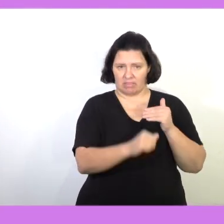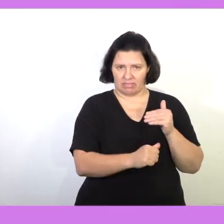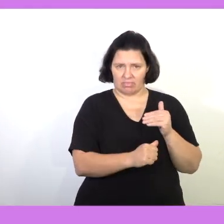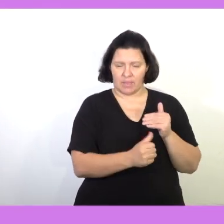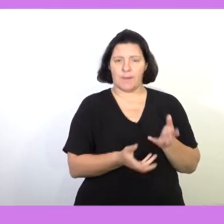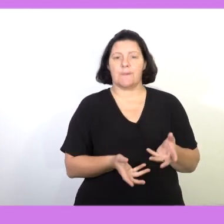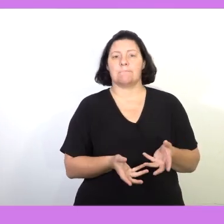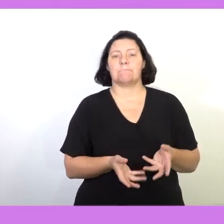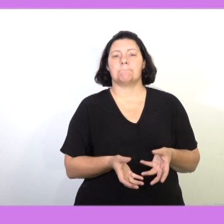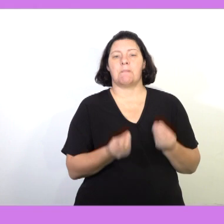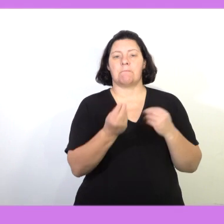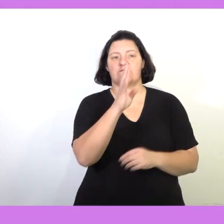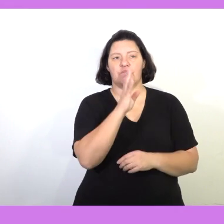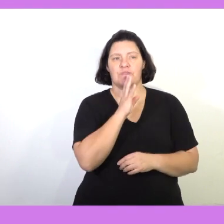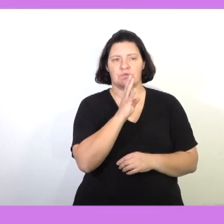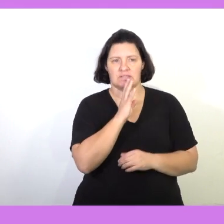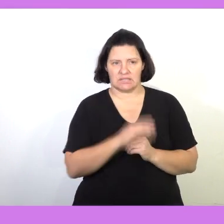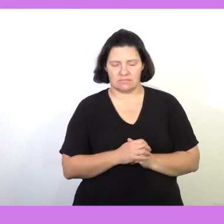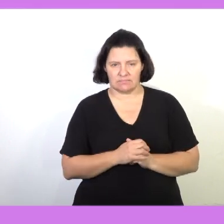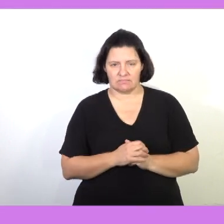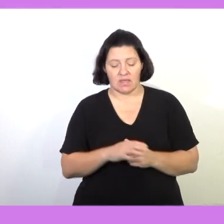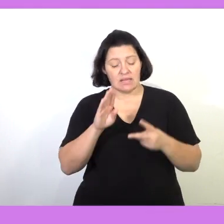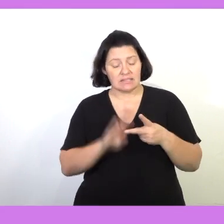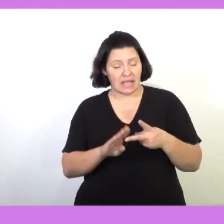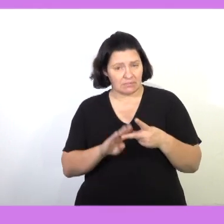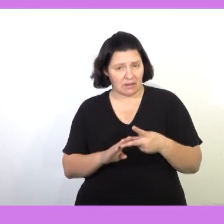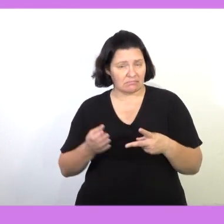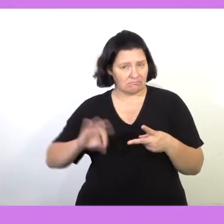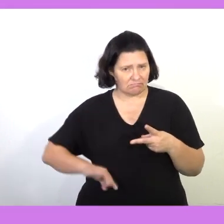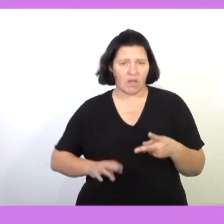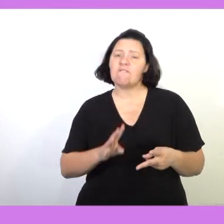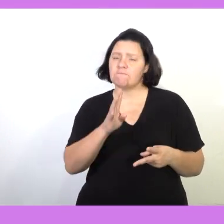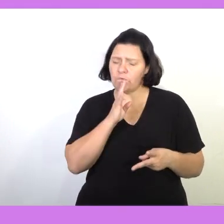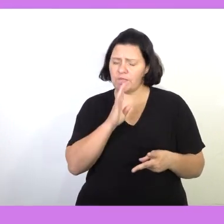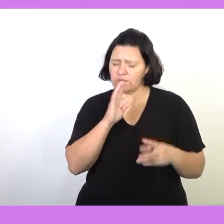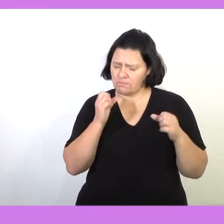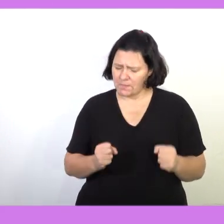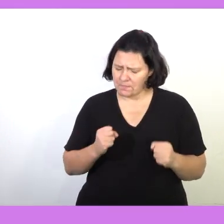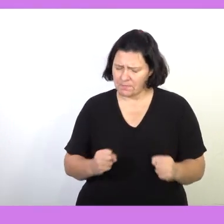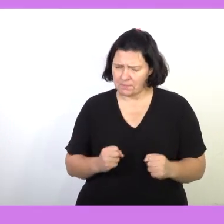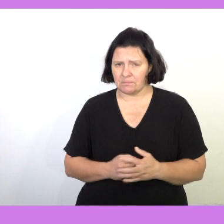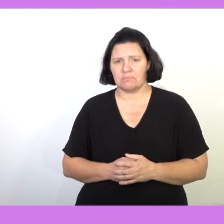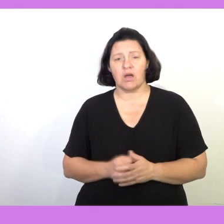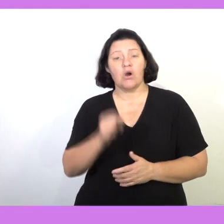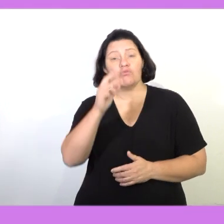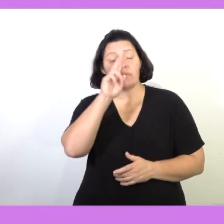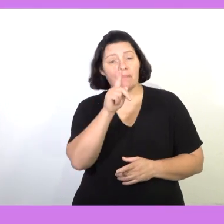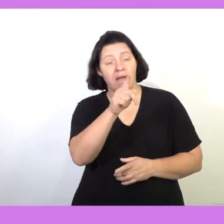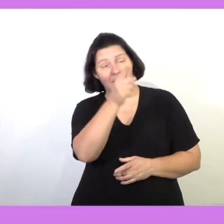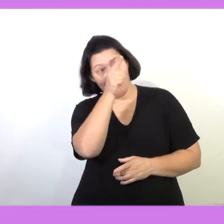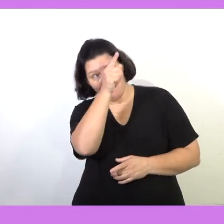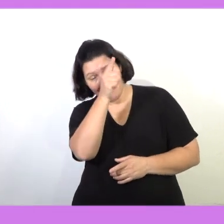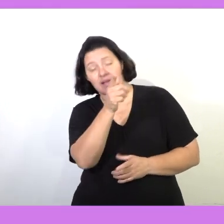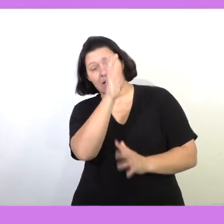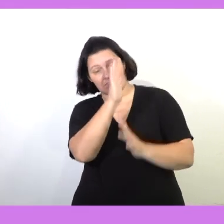month, he's going to get 4,000 rand. The second month is still going to be 4,000 rand. Remember from